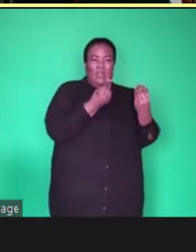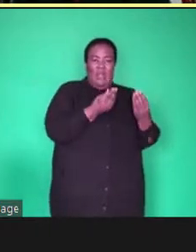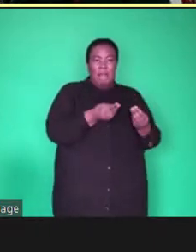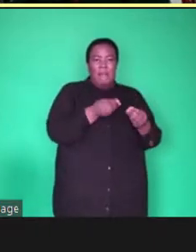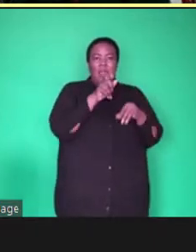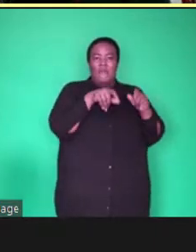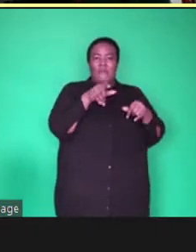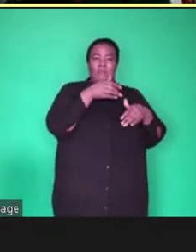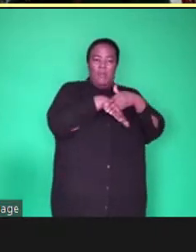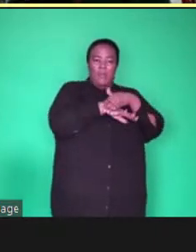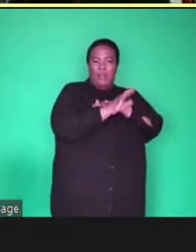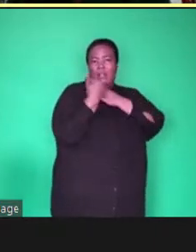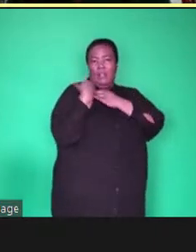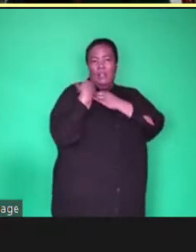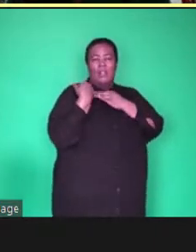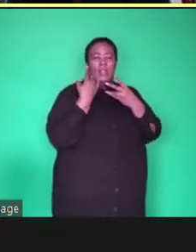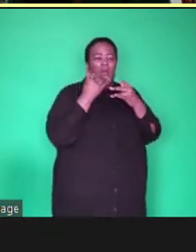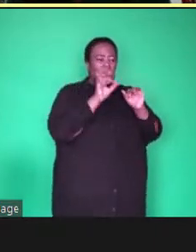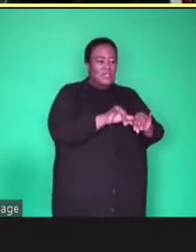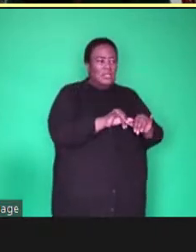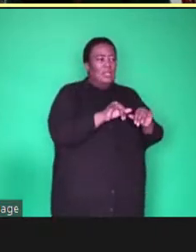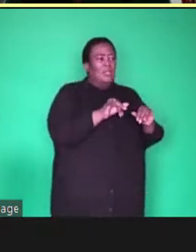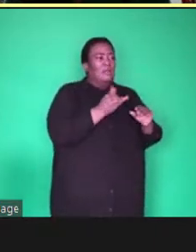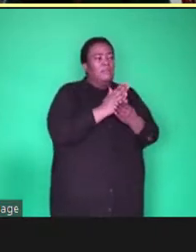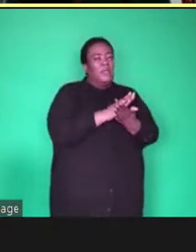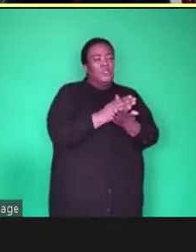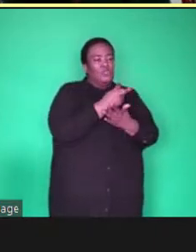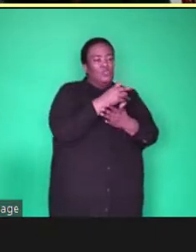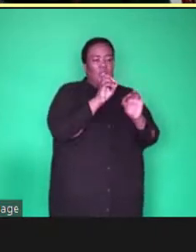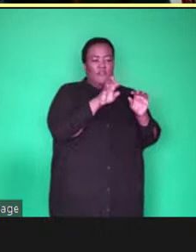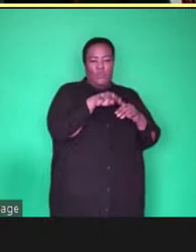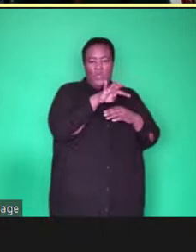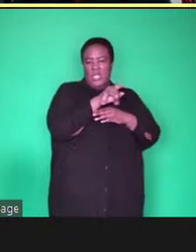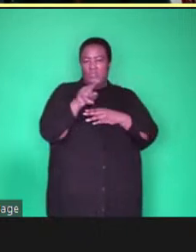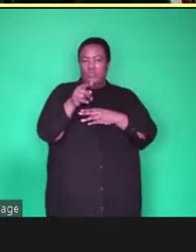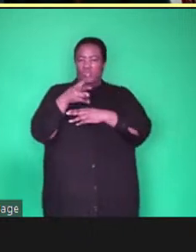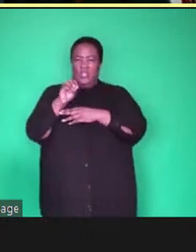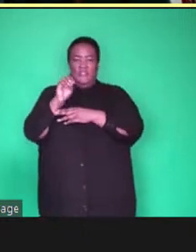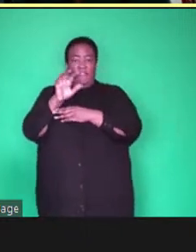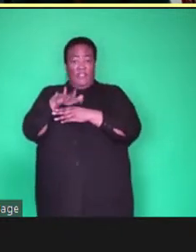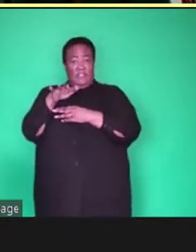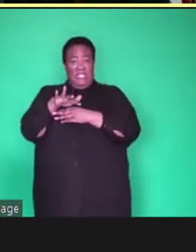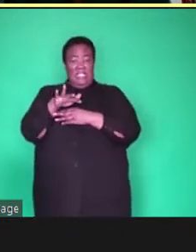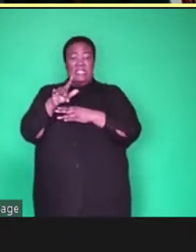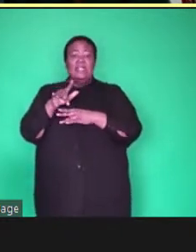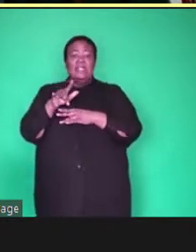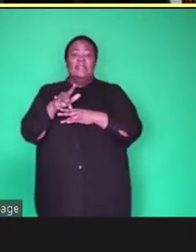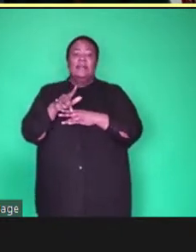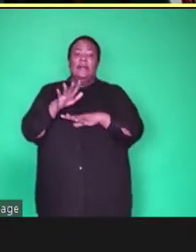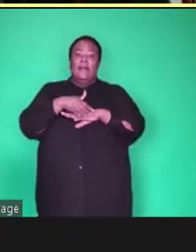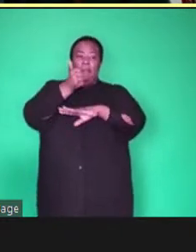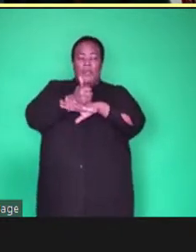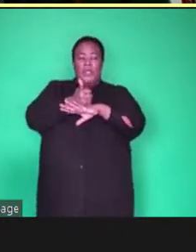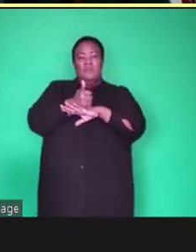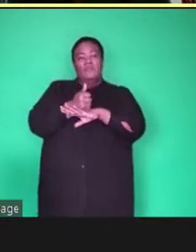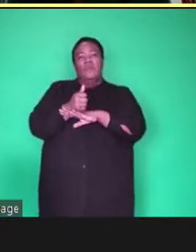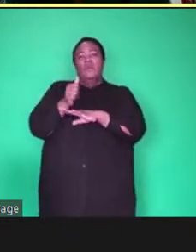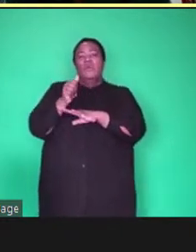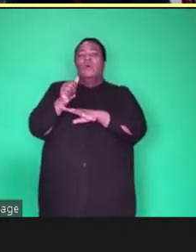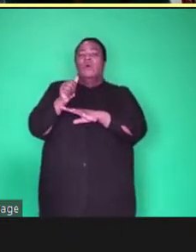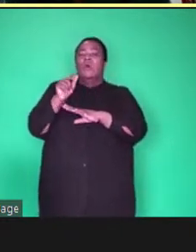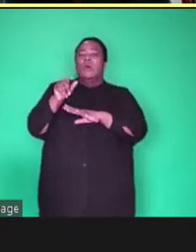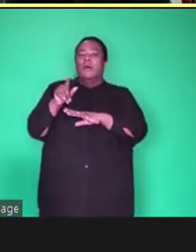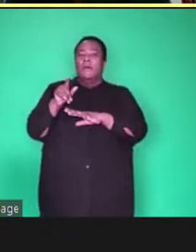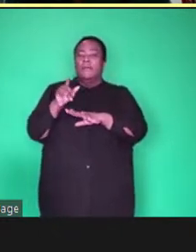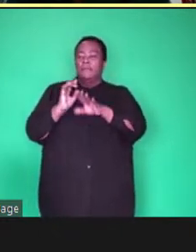in Spain between 2014 and 2019, based on official statistics from Eurostat in pink, the